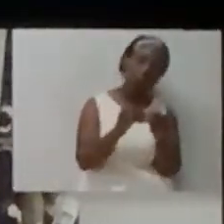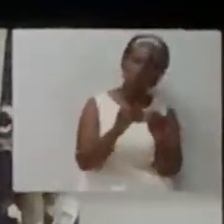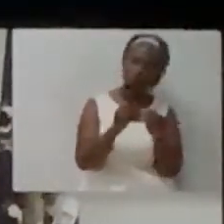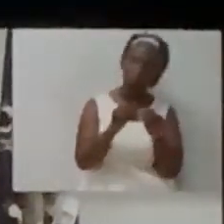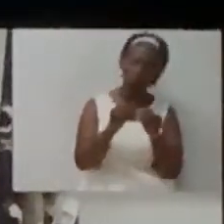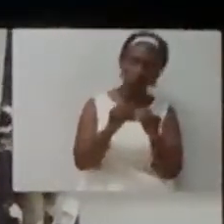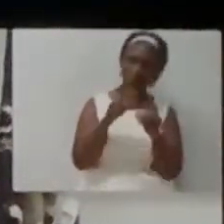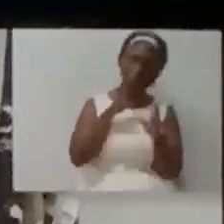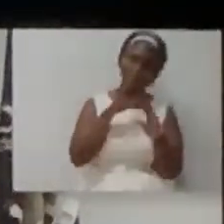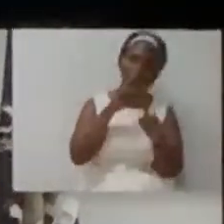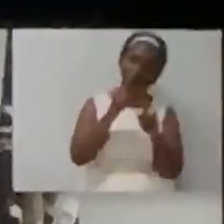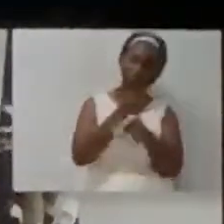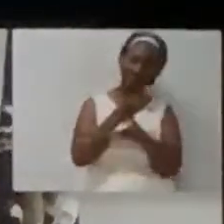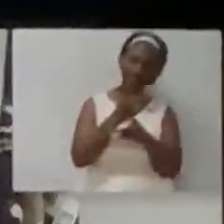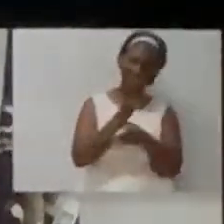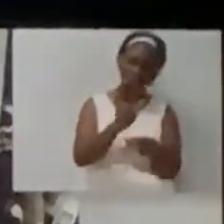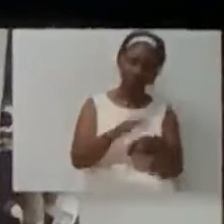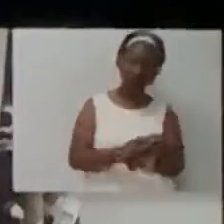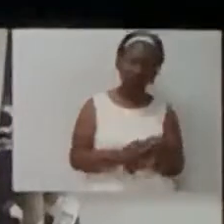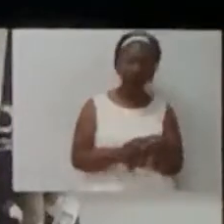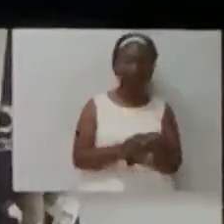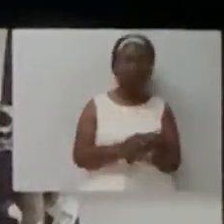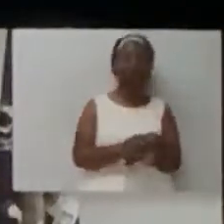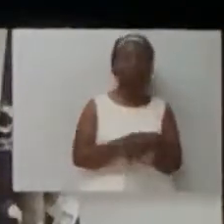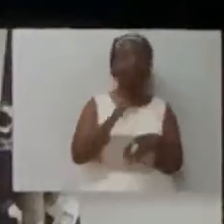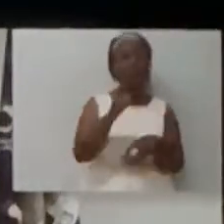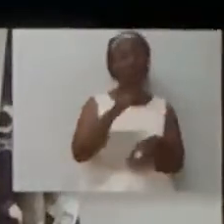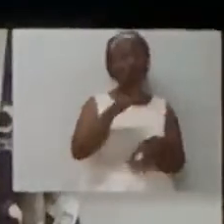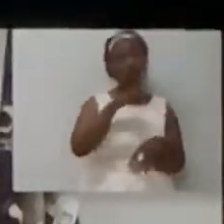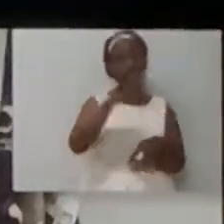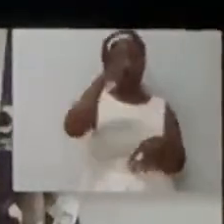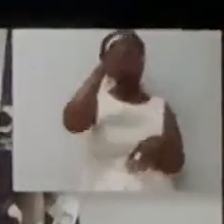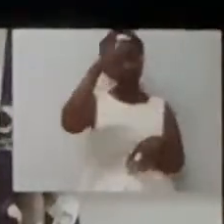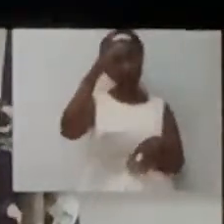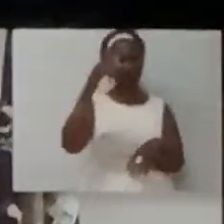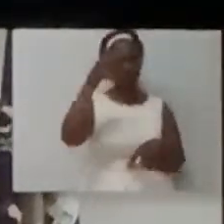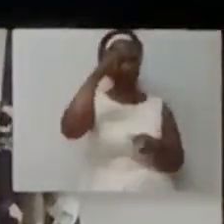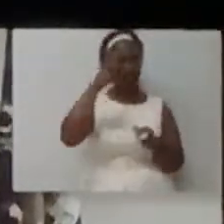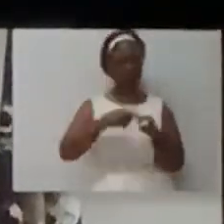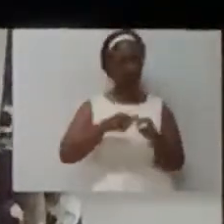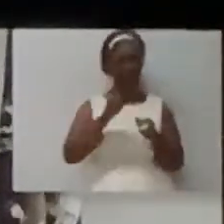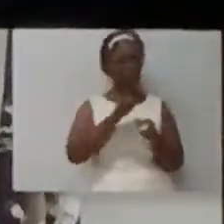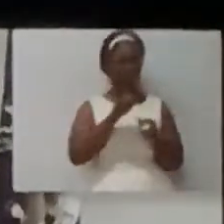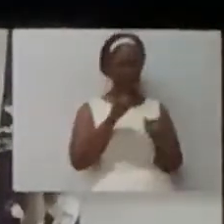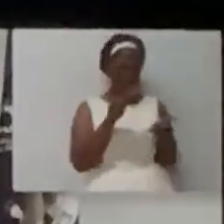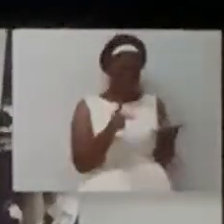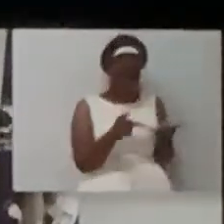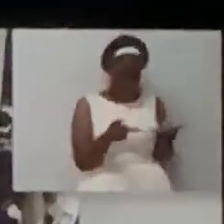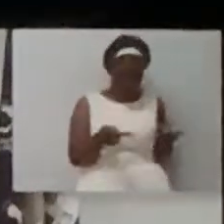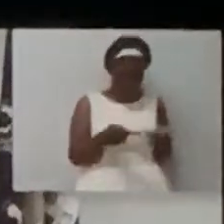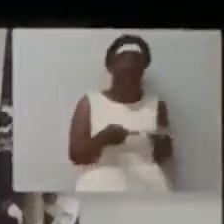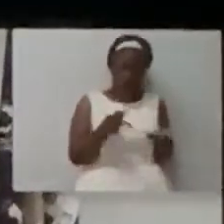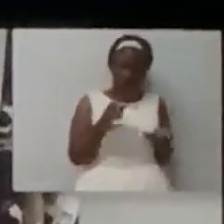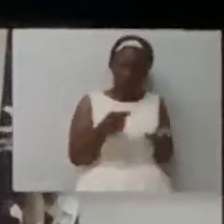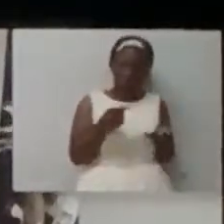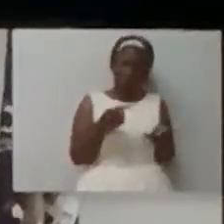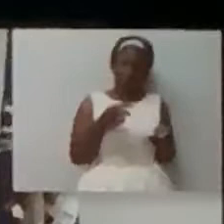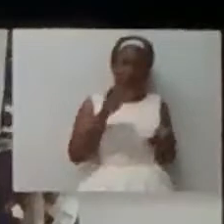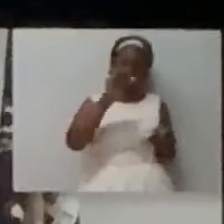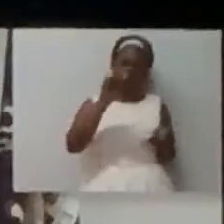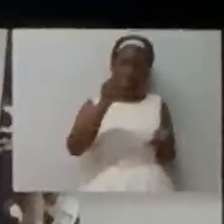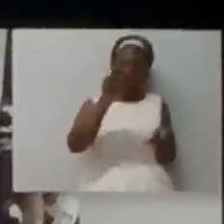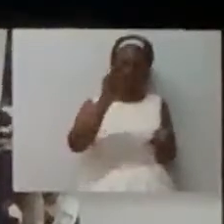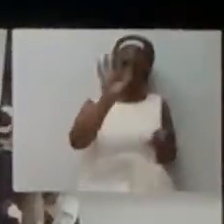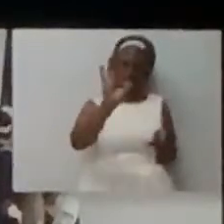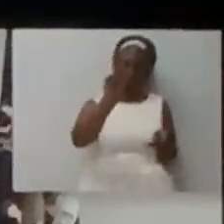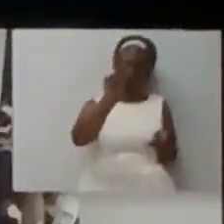gets gloomy pretty quickly. Your grandparents remember where they were when JFK was assassinated. Your parents remember exactly where they were